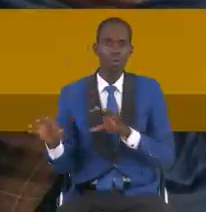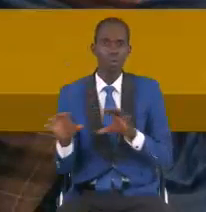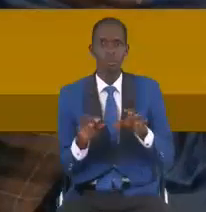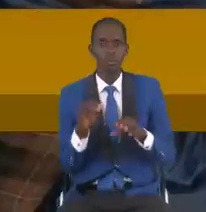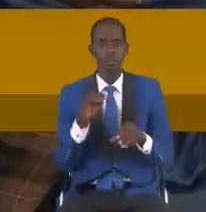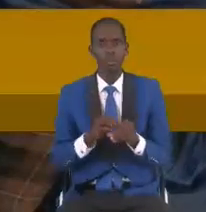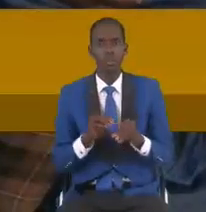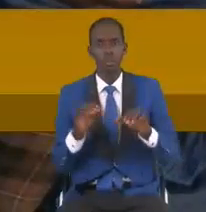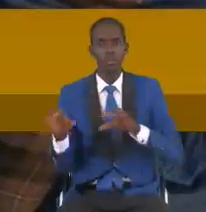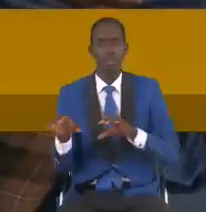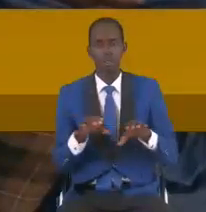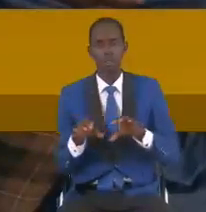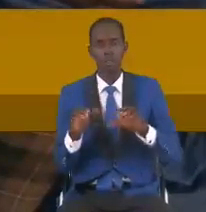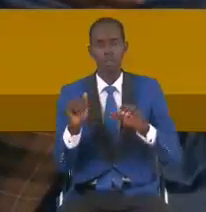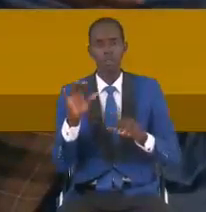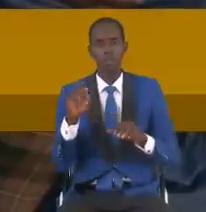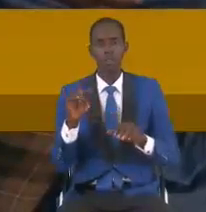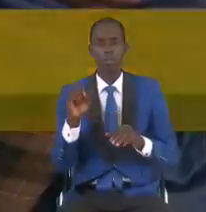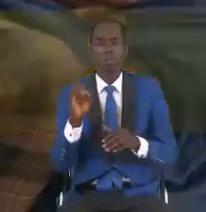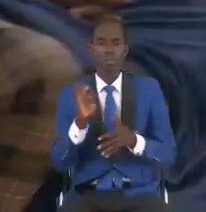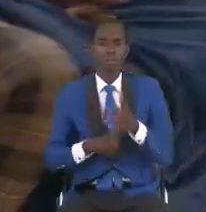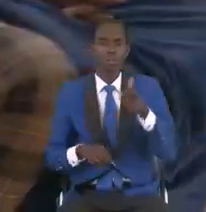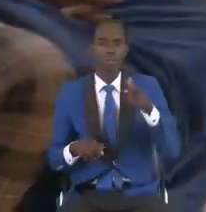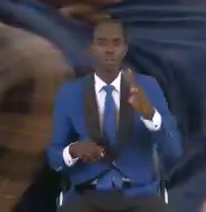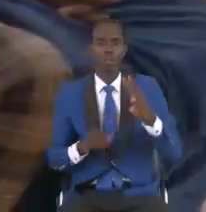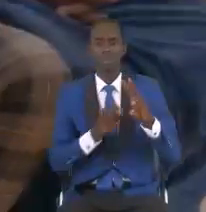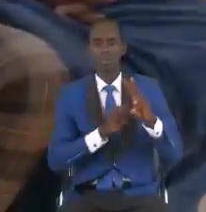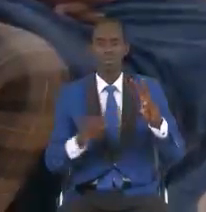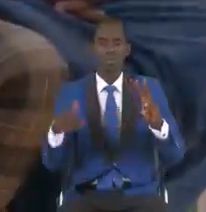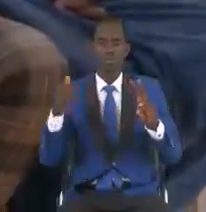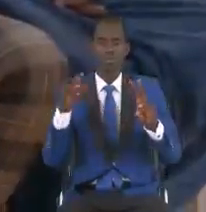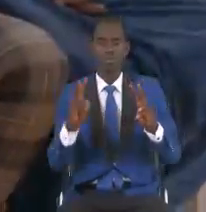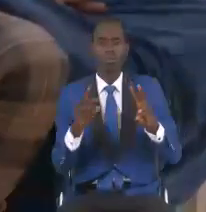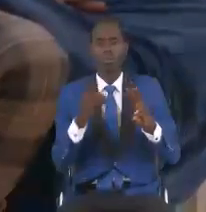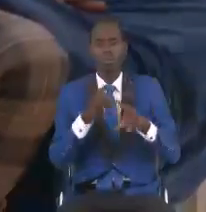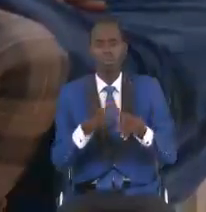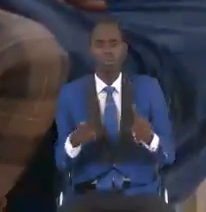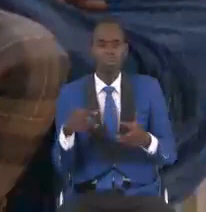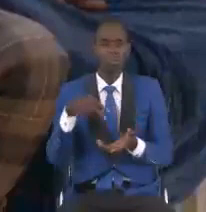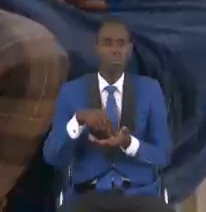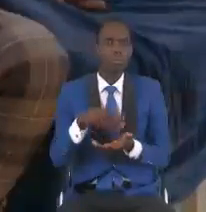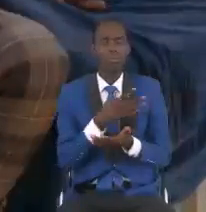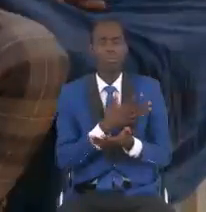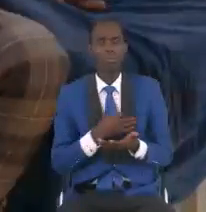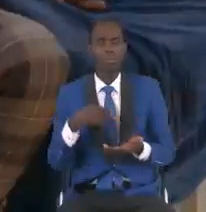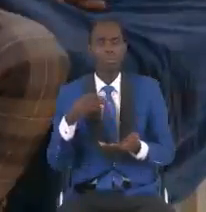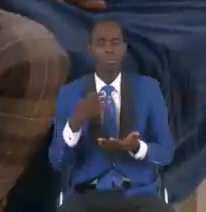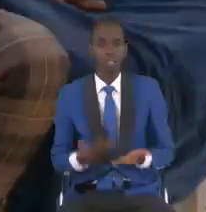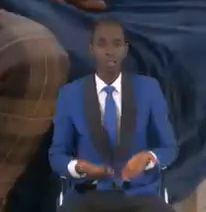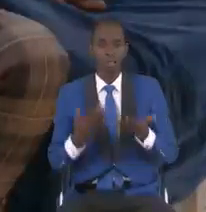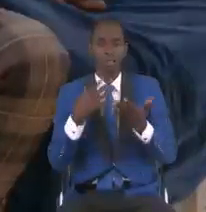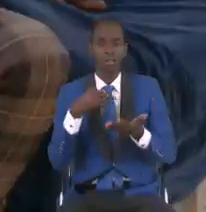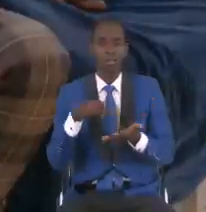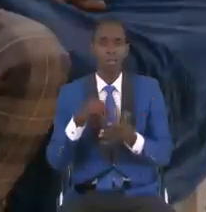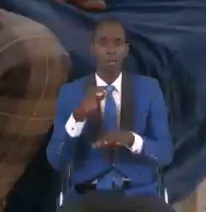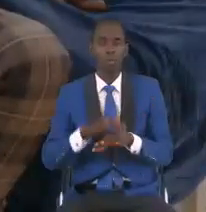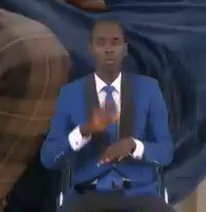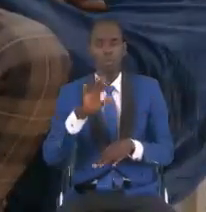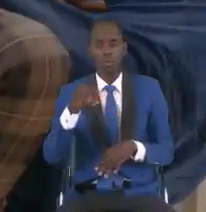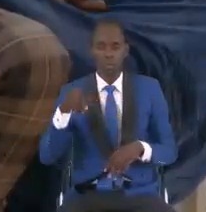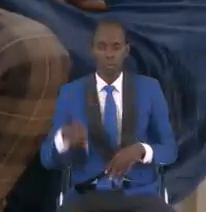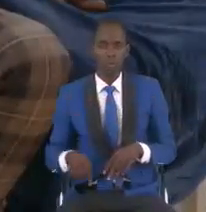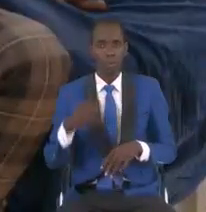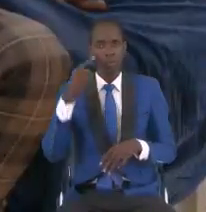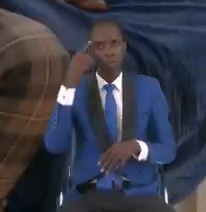chapter 26, verse 16. But rise and stand upon thy feet. For I have